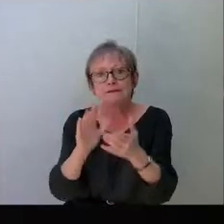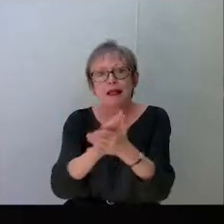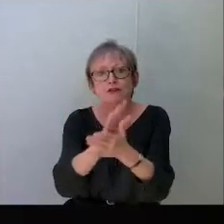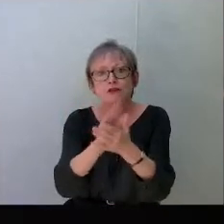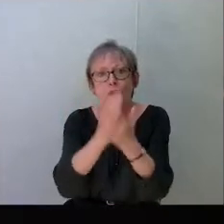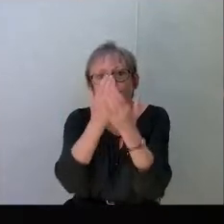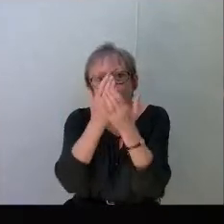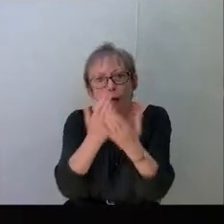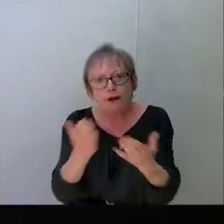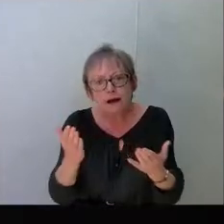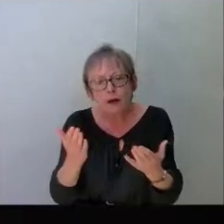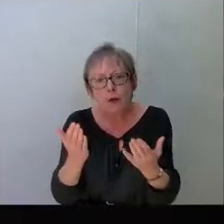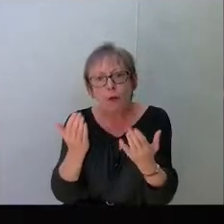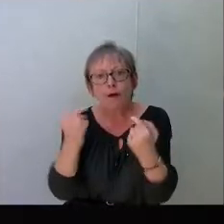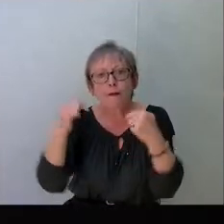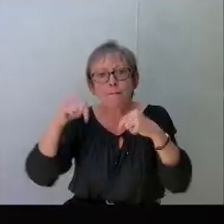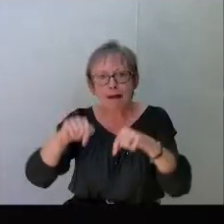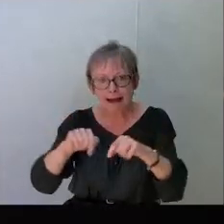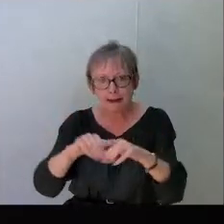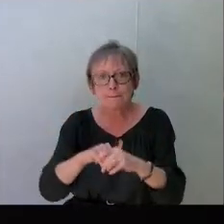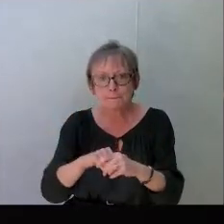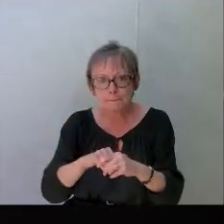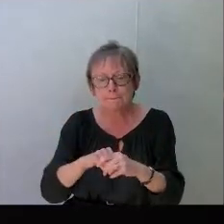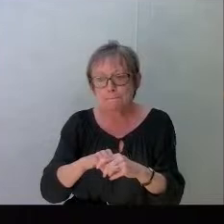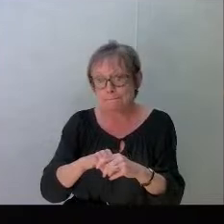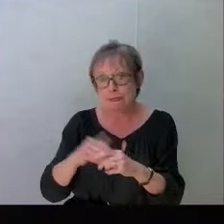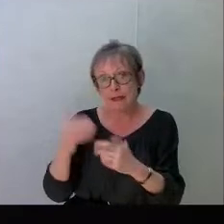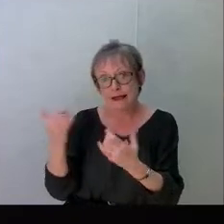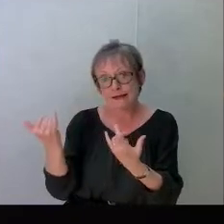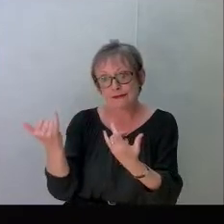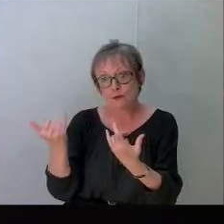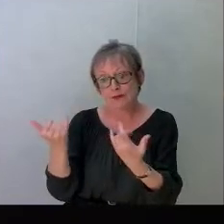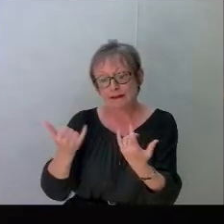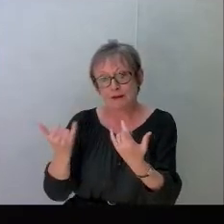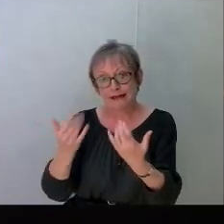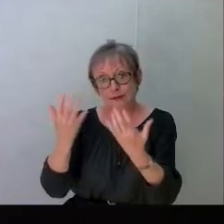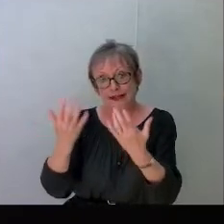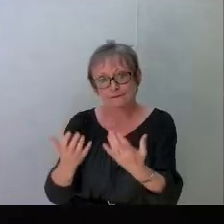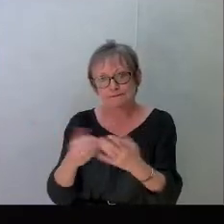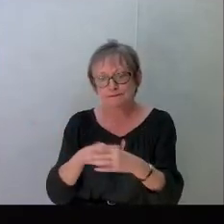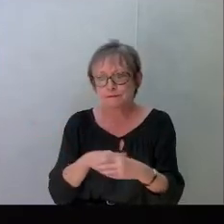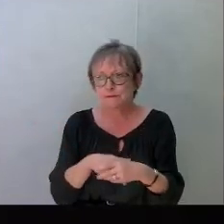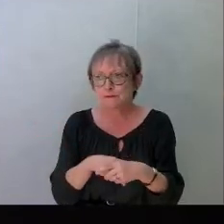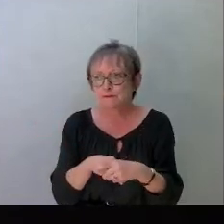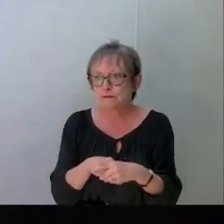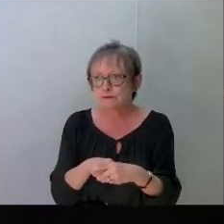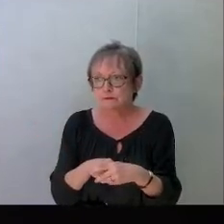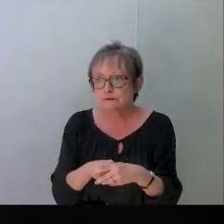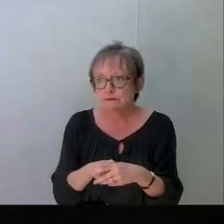honour to welcome you back to our ceremony here to officiate today.